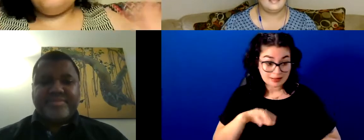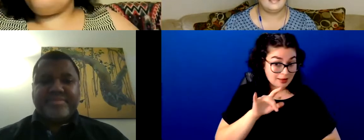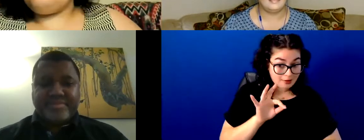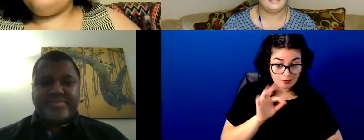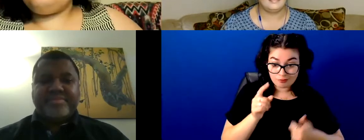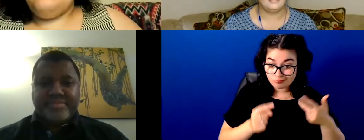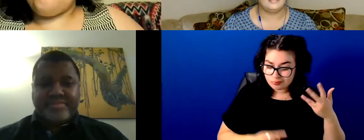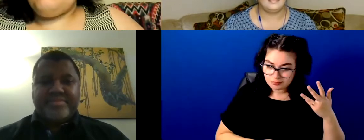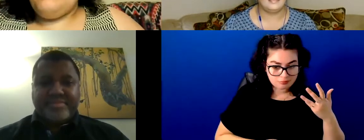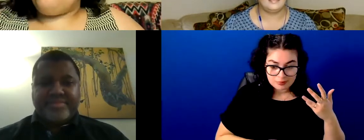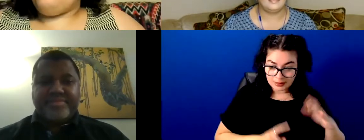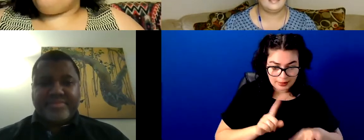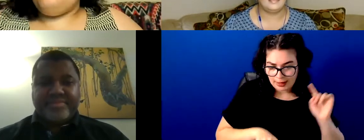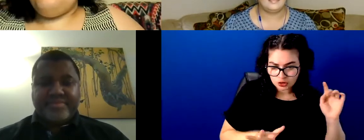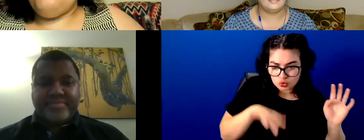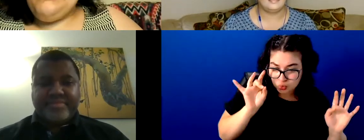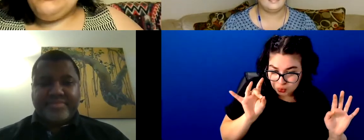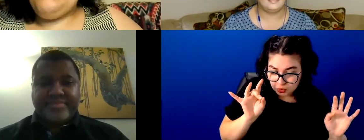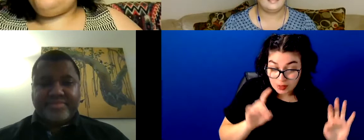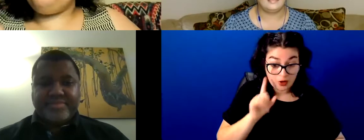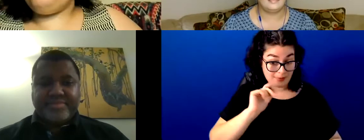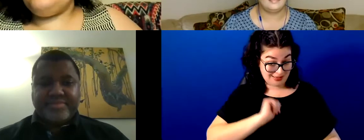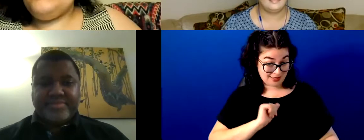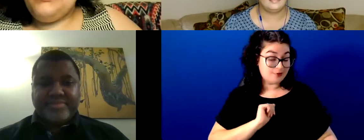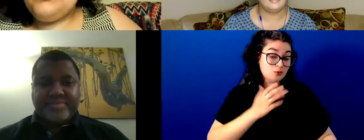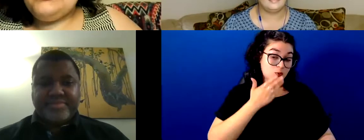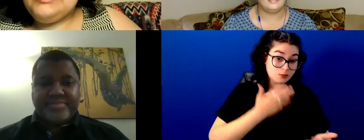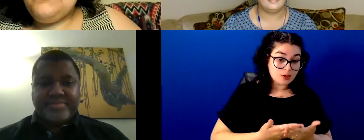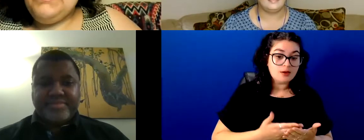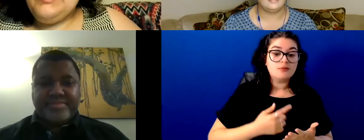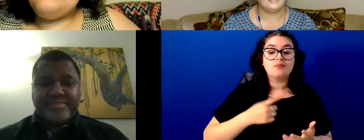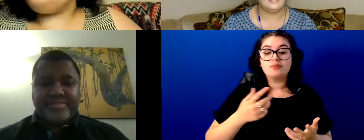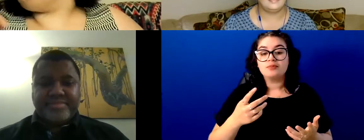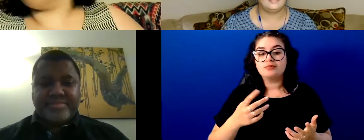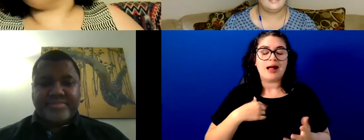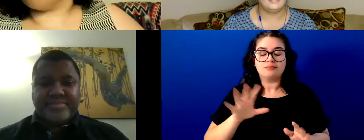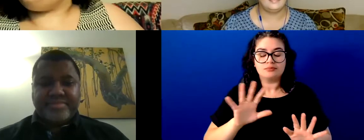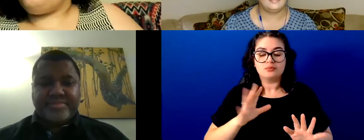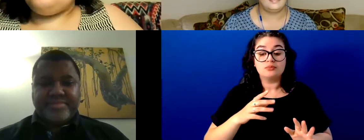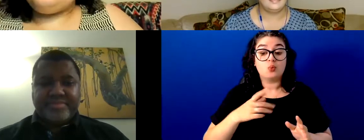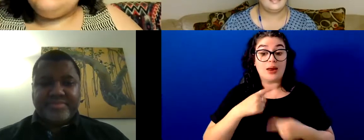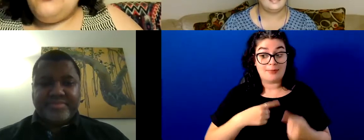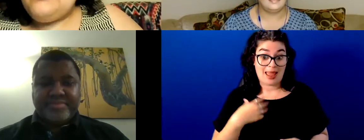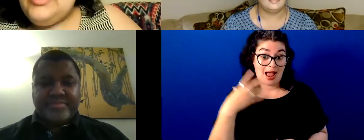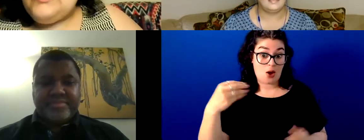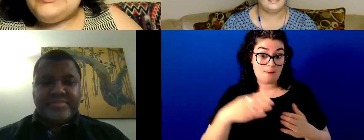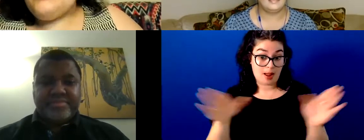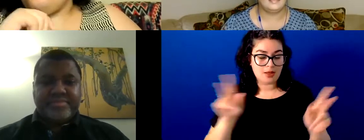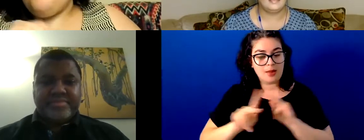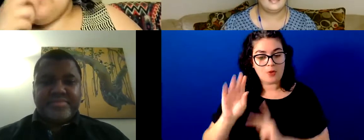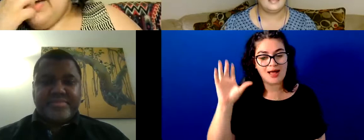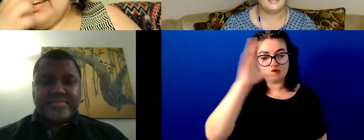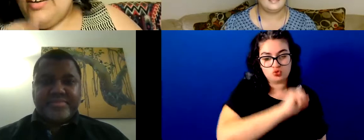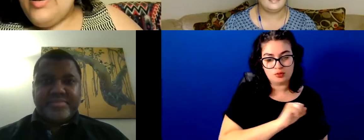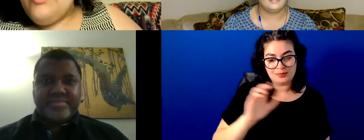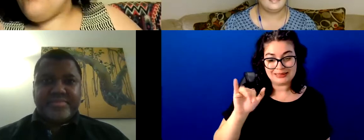the wonderfulness of that, like when I walk out in public, people assume I'm a cis female. So unless I talk to you and tell you